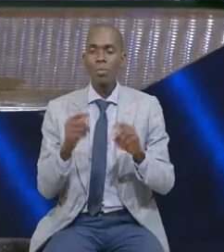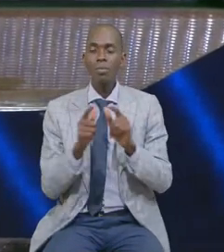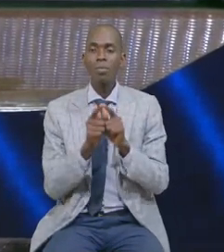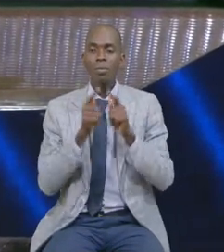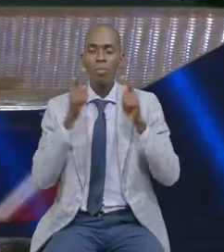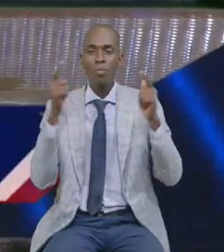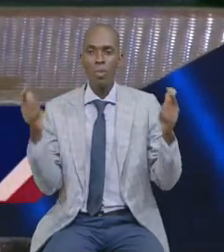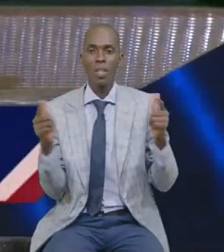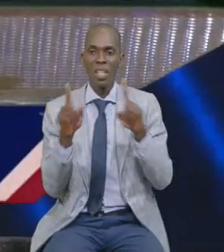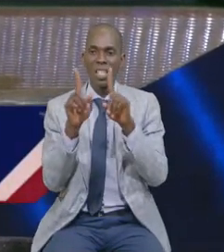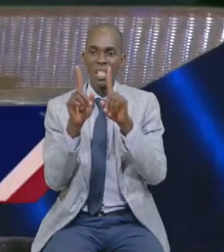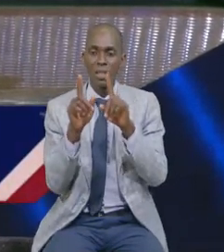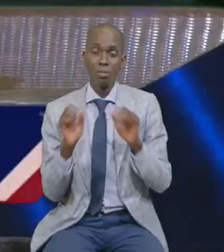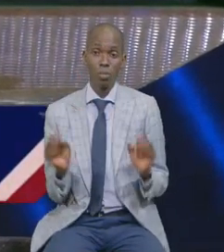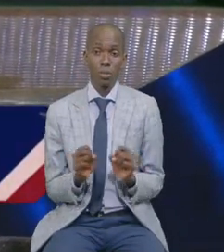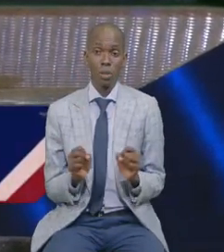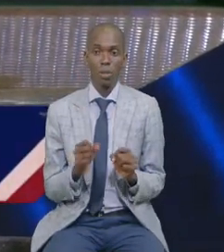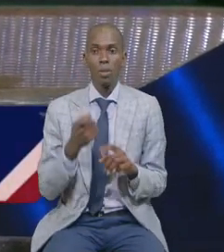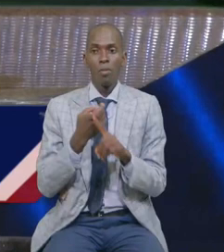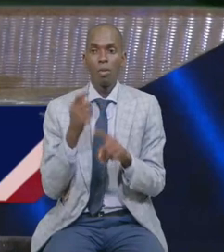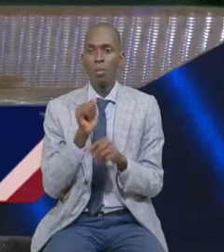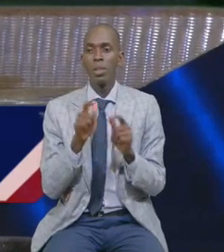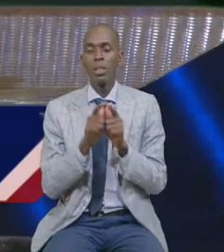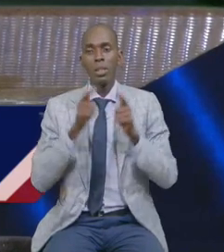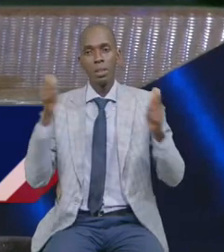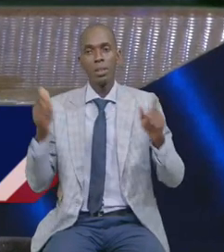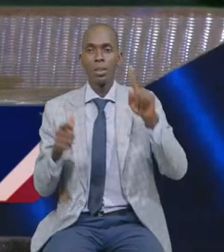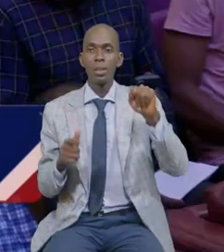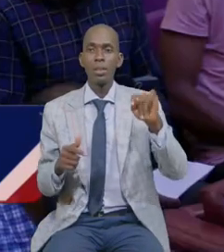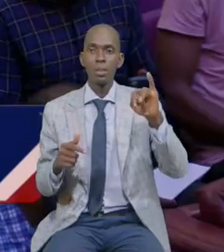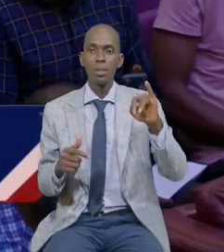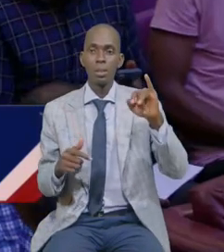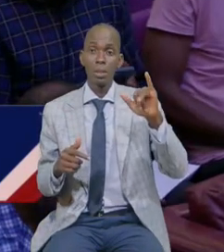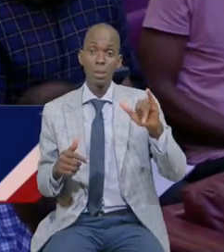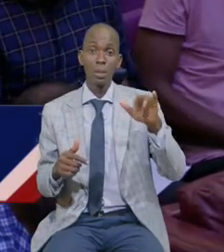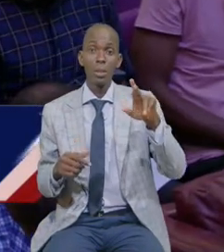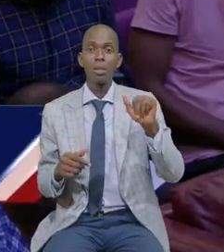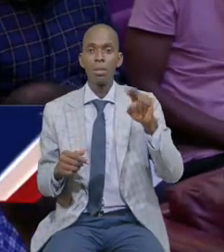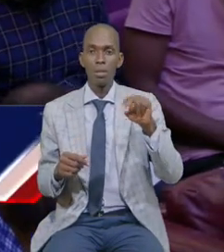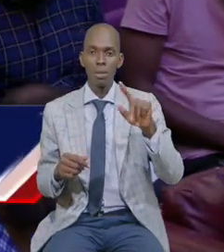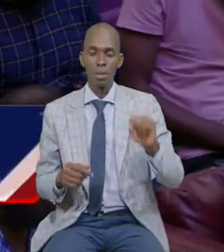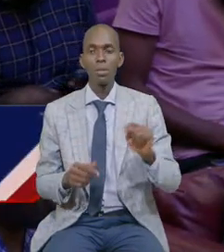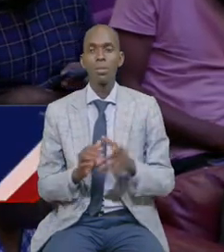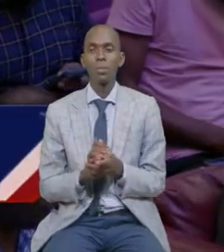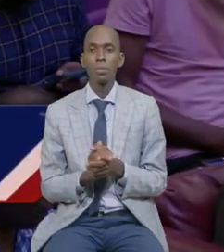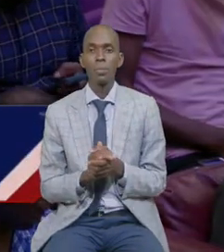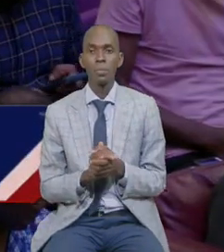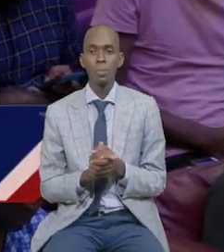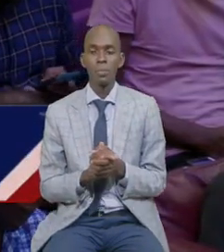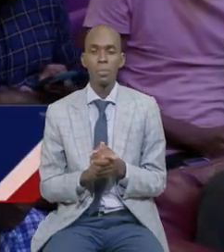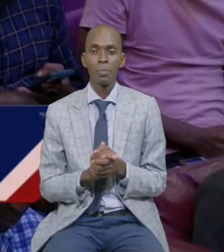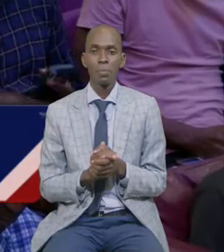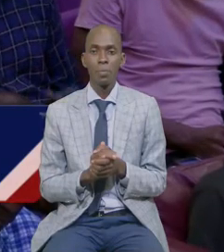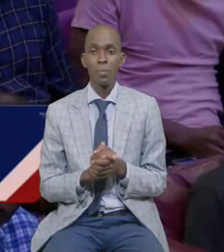threats from a great tyrant. The great threats from a great